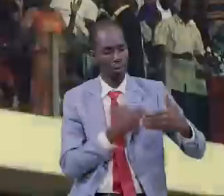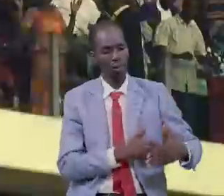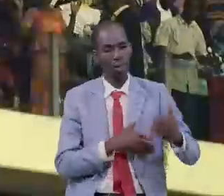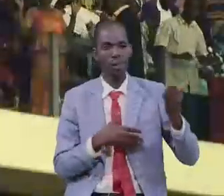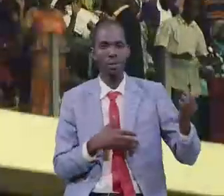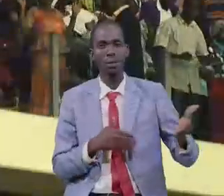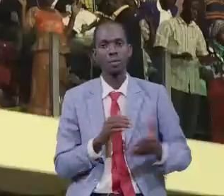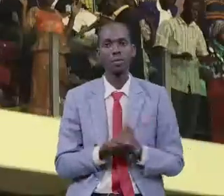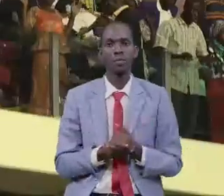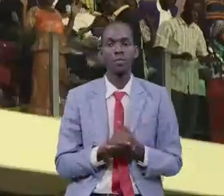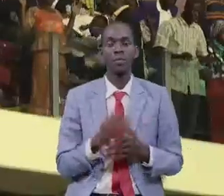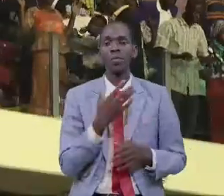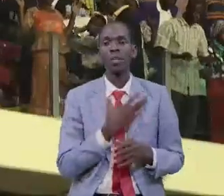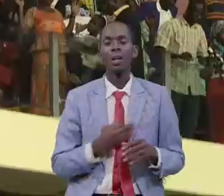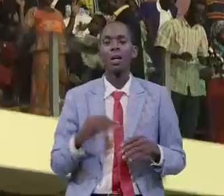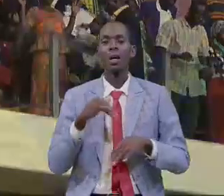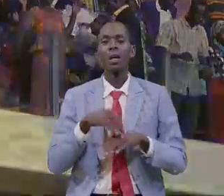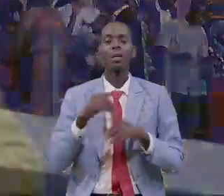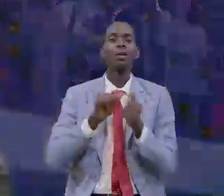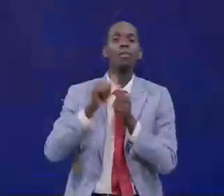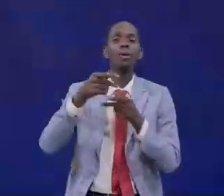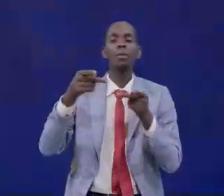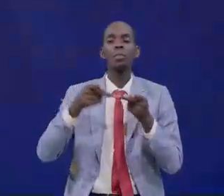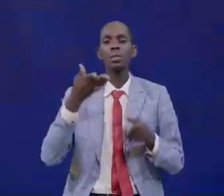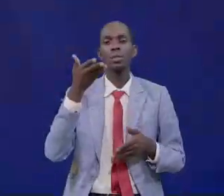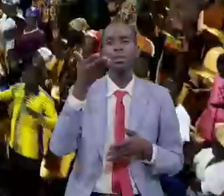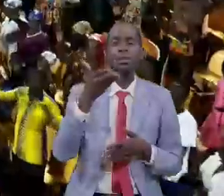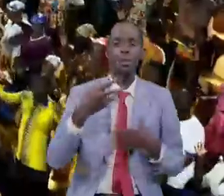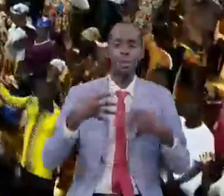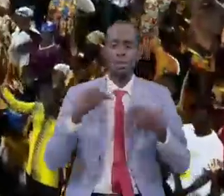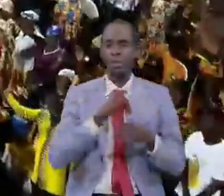it stands, healing, deliverance everywhere.